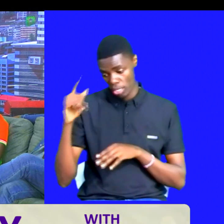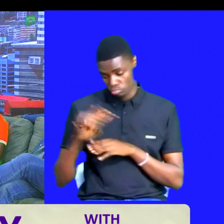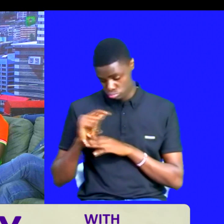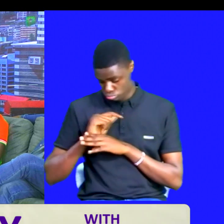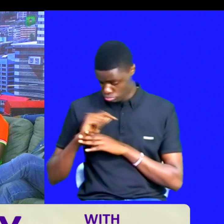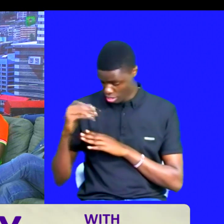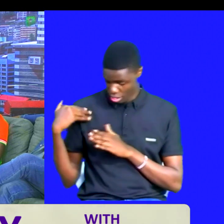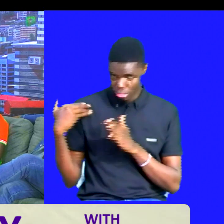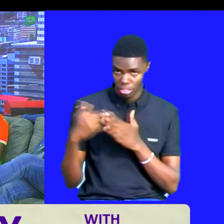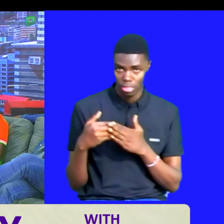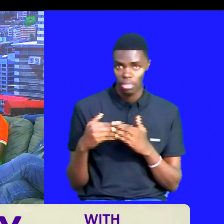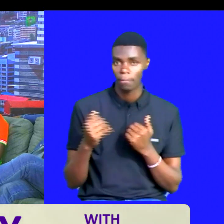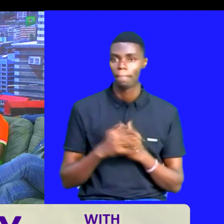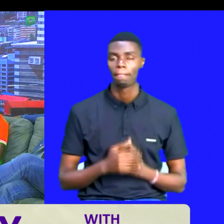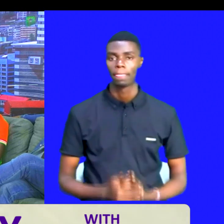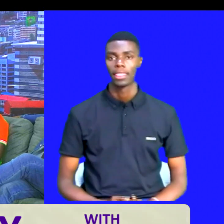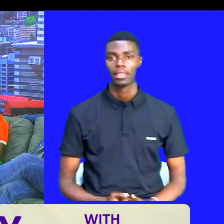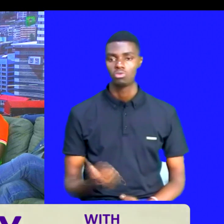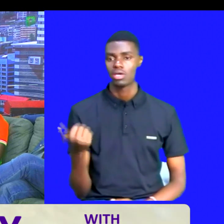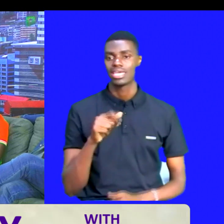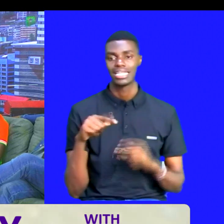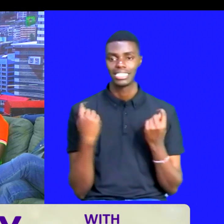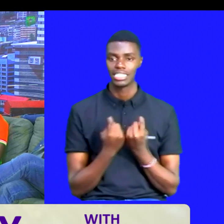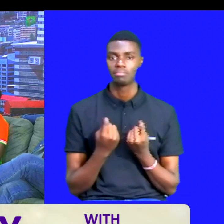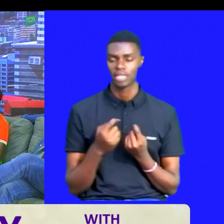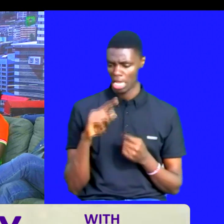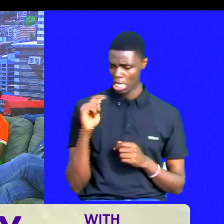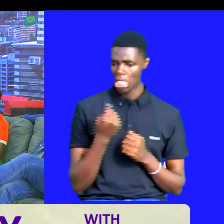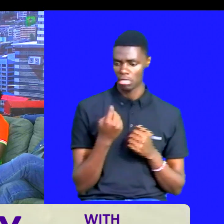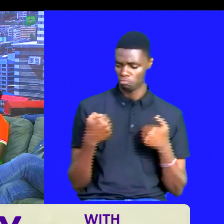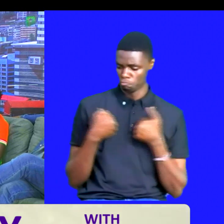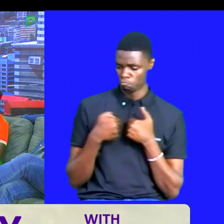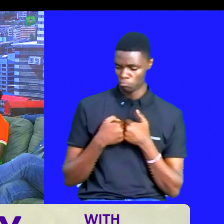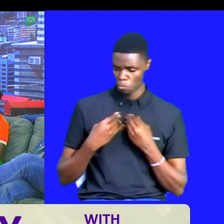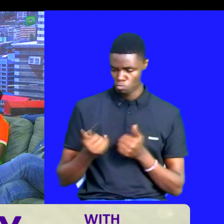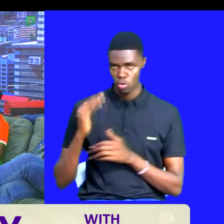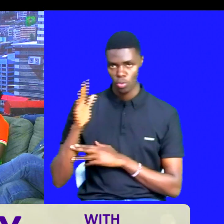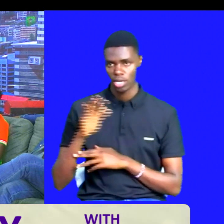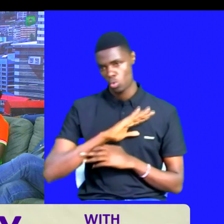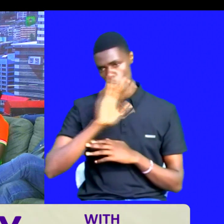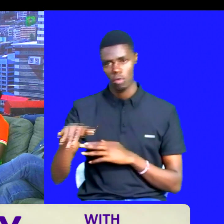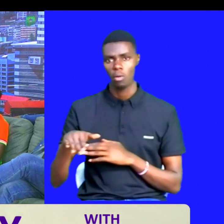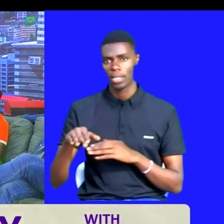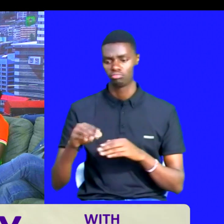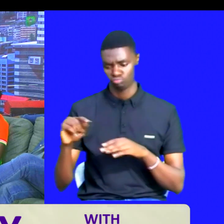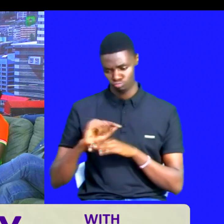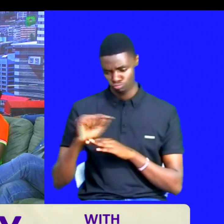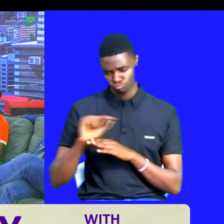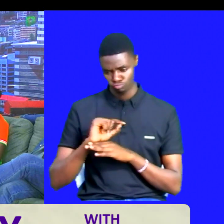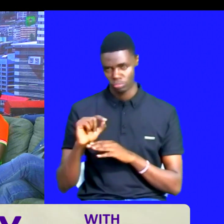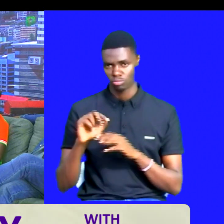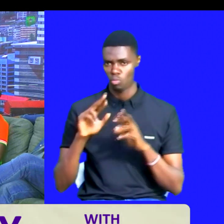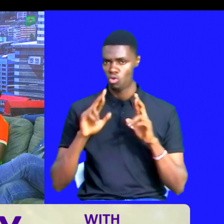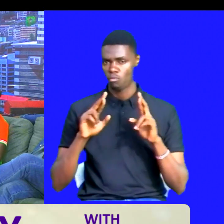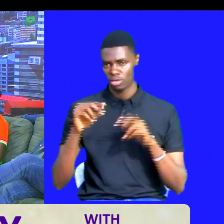But they can also go down. Of course. Any team can go down against Kenya. So we will go back into training, and hopefully